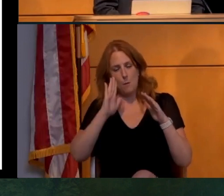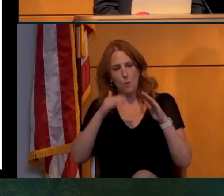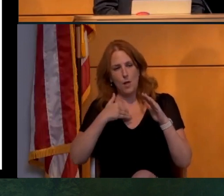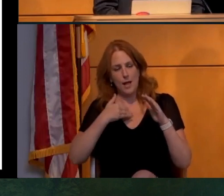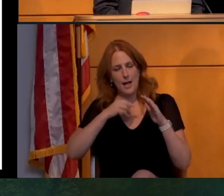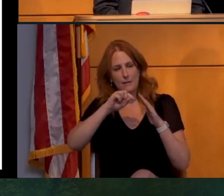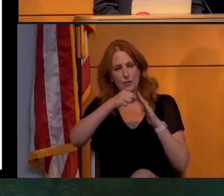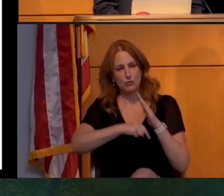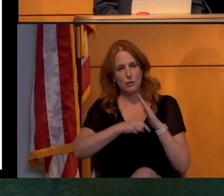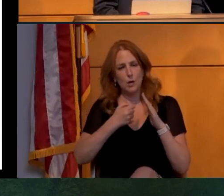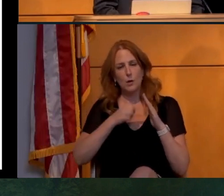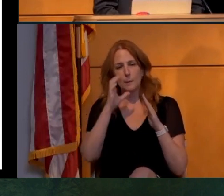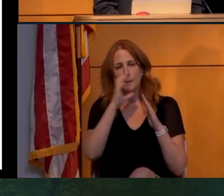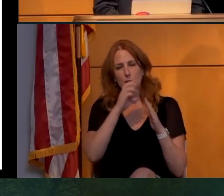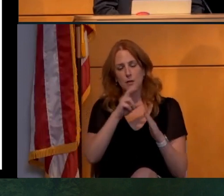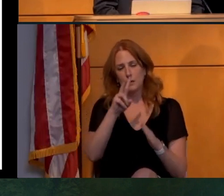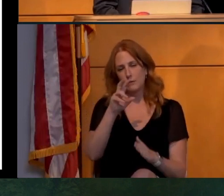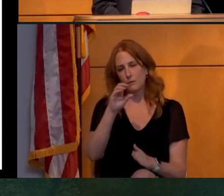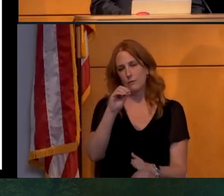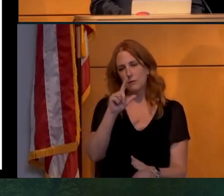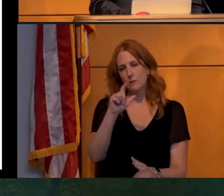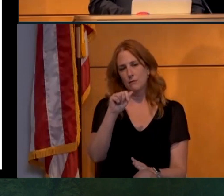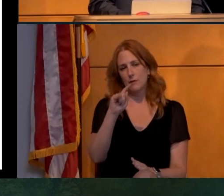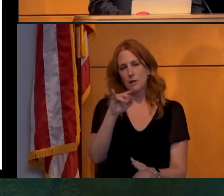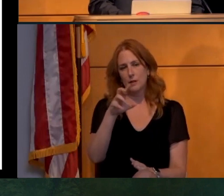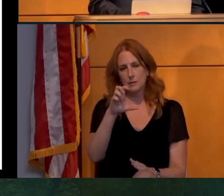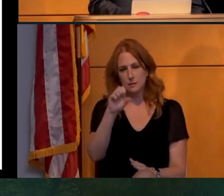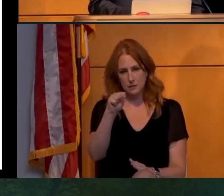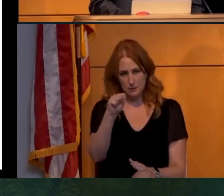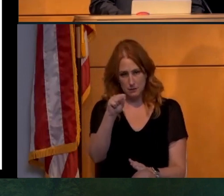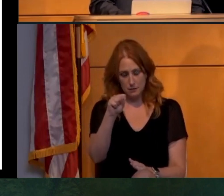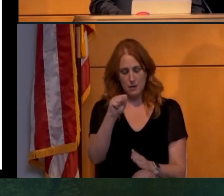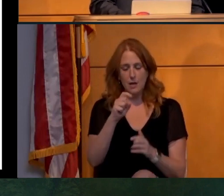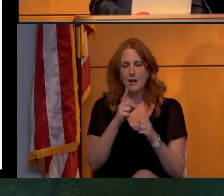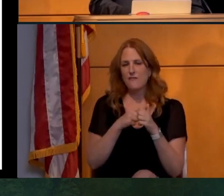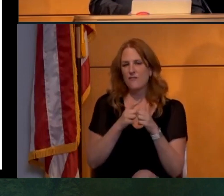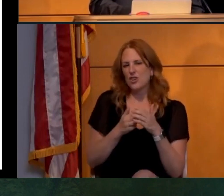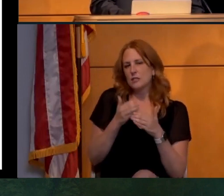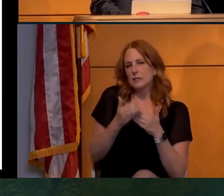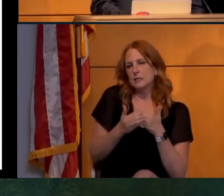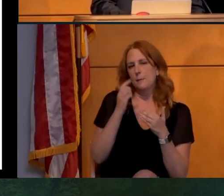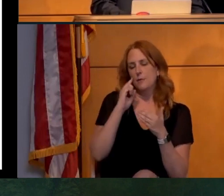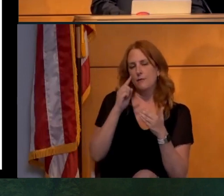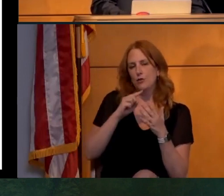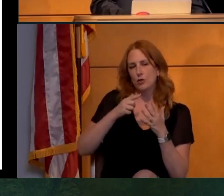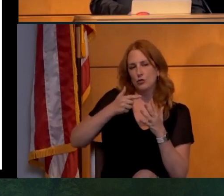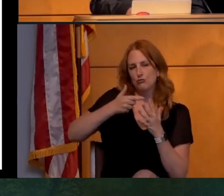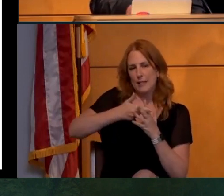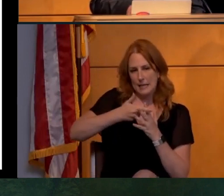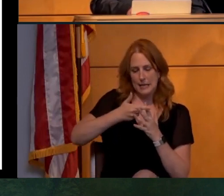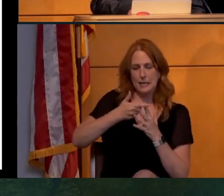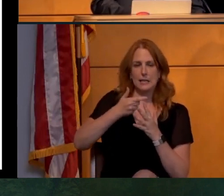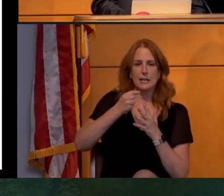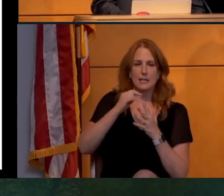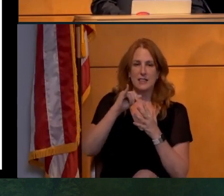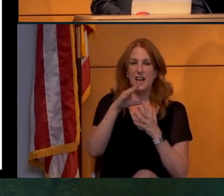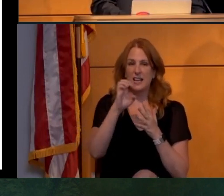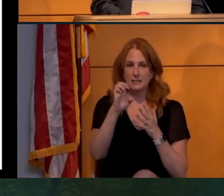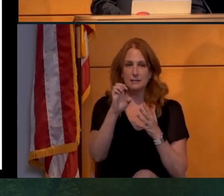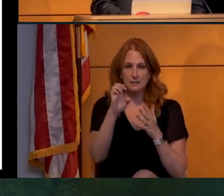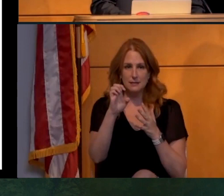looking for volatiles. So this is going to be our first step in drilling in a icy soil, and a very